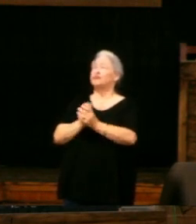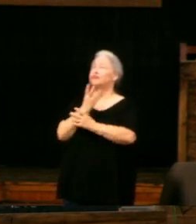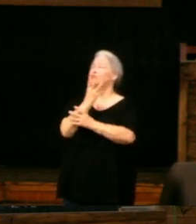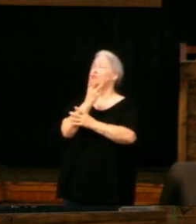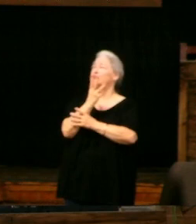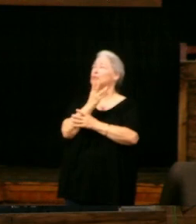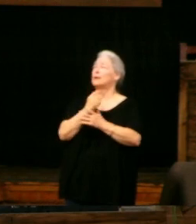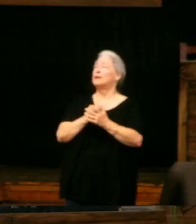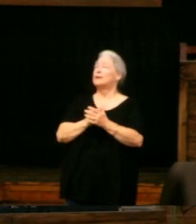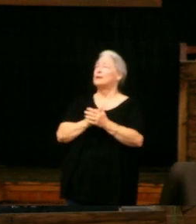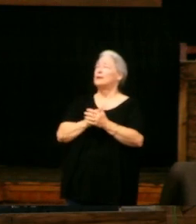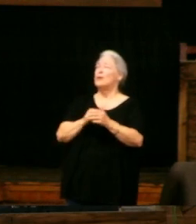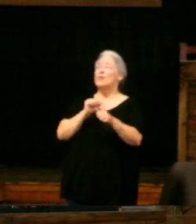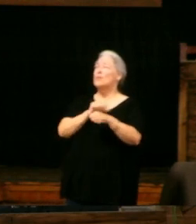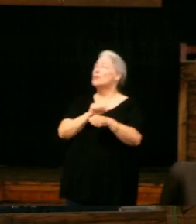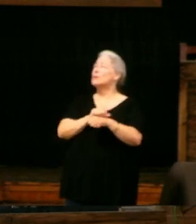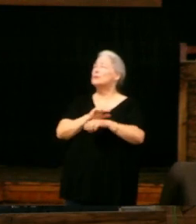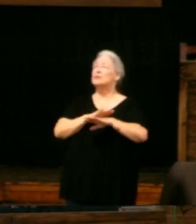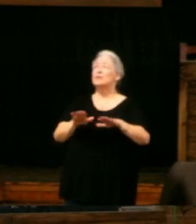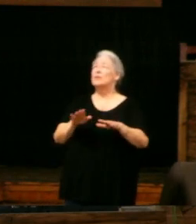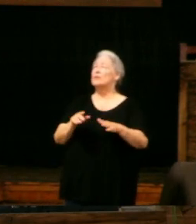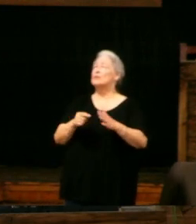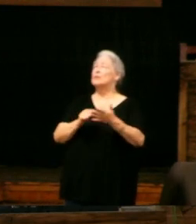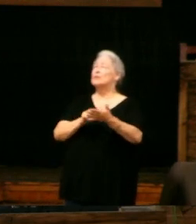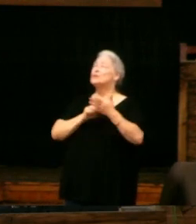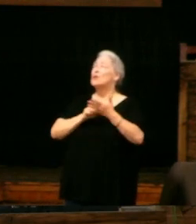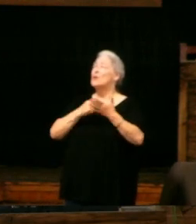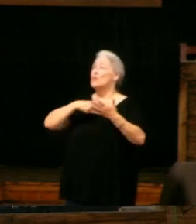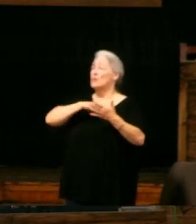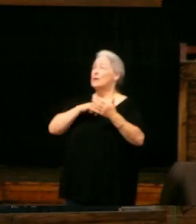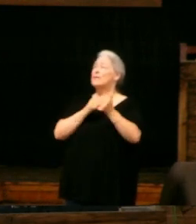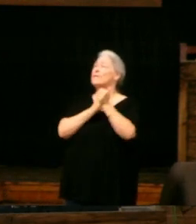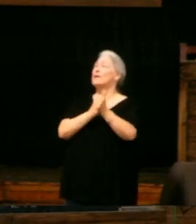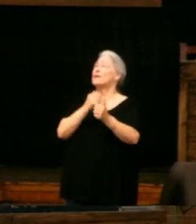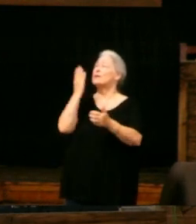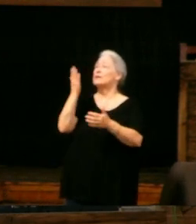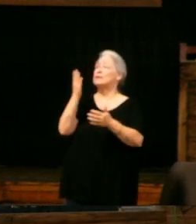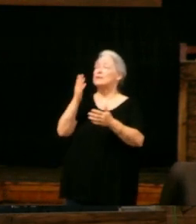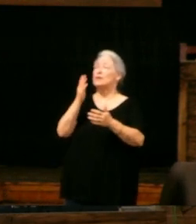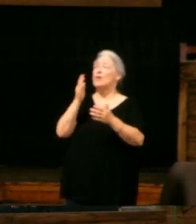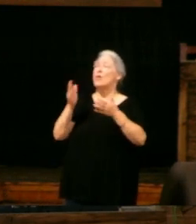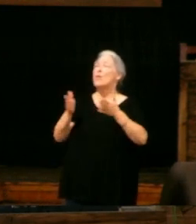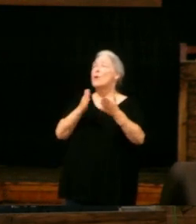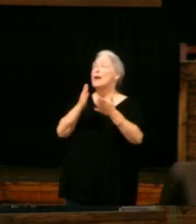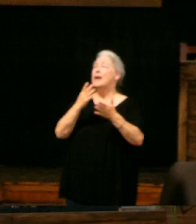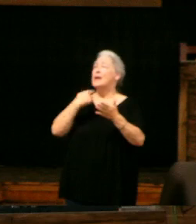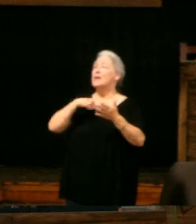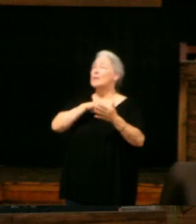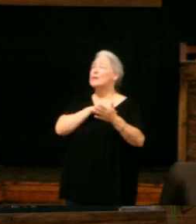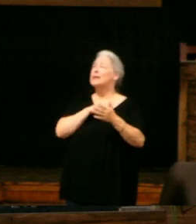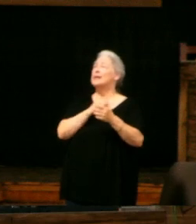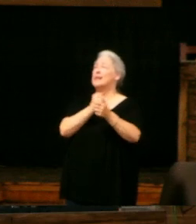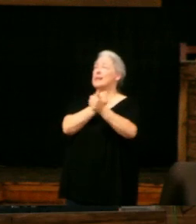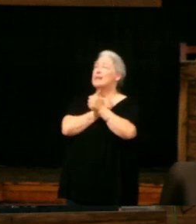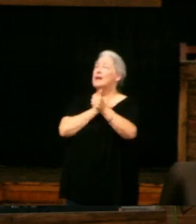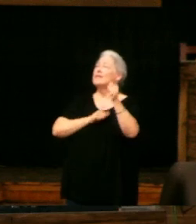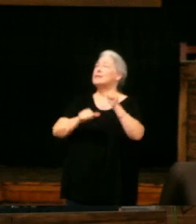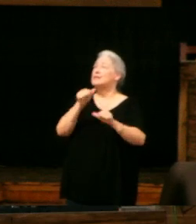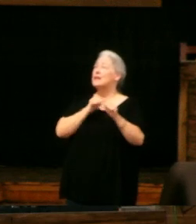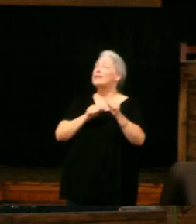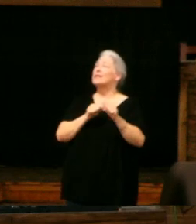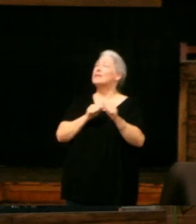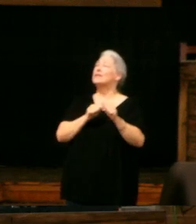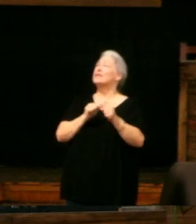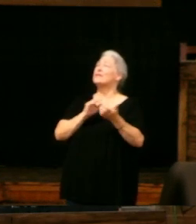us to be followers of you. It is the way that we love one another, we forgive one another, we decide to put ourselves